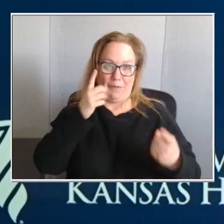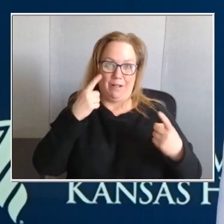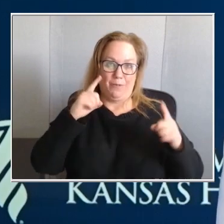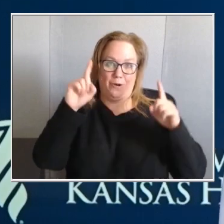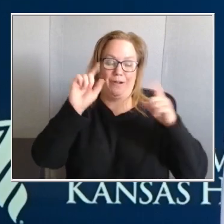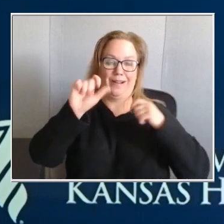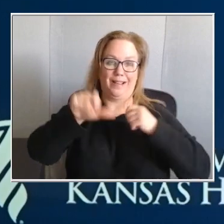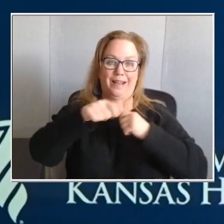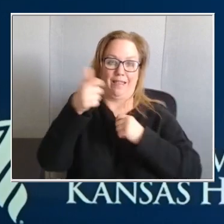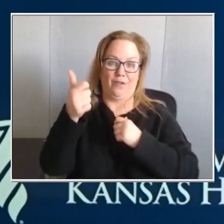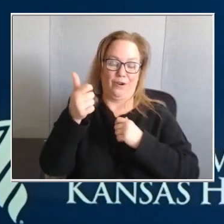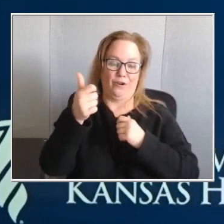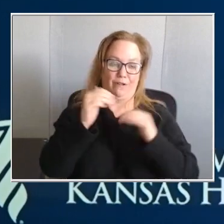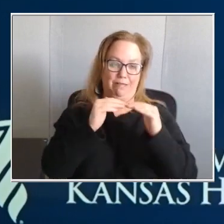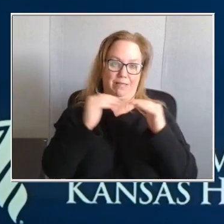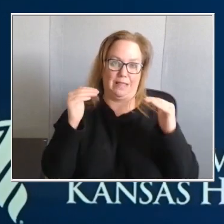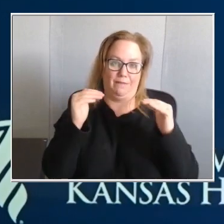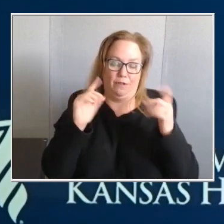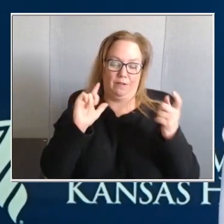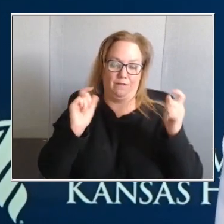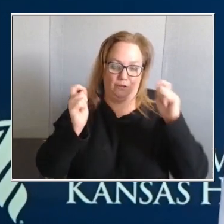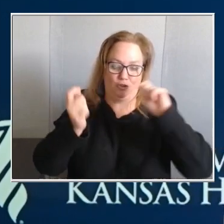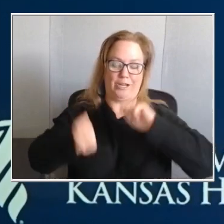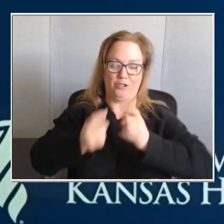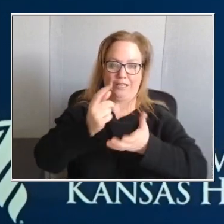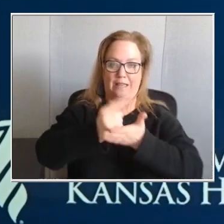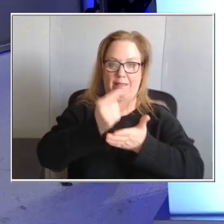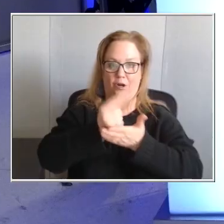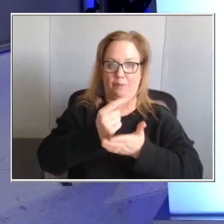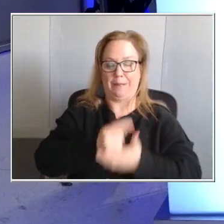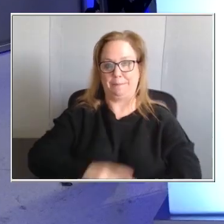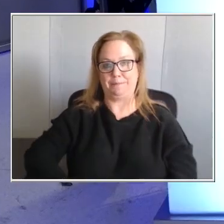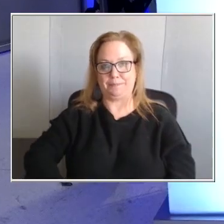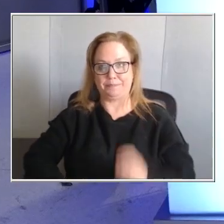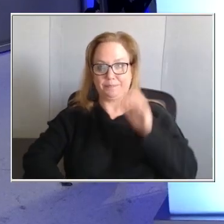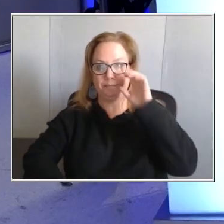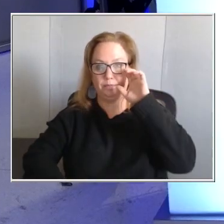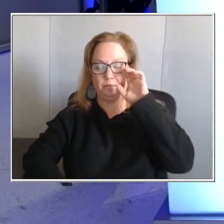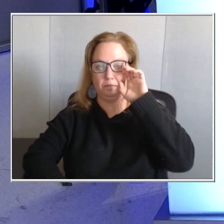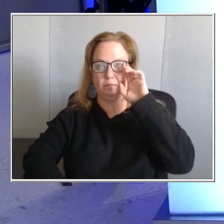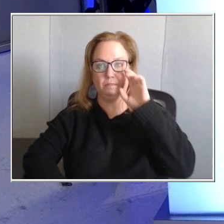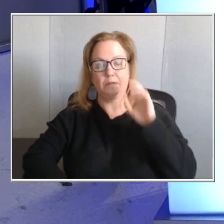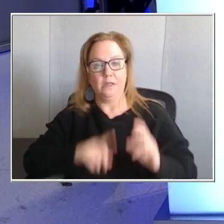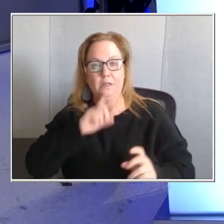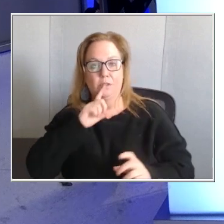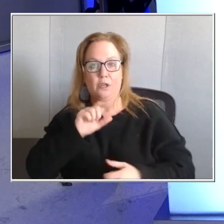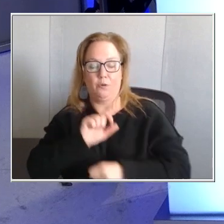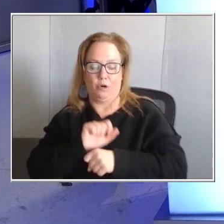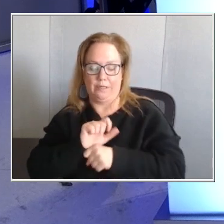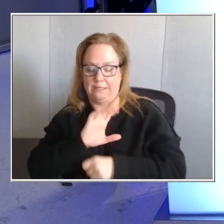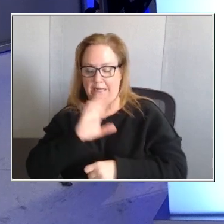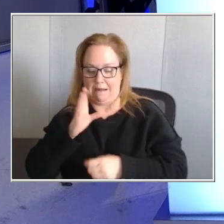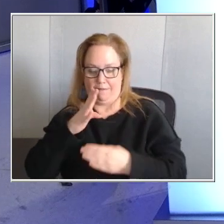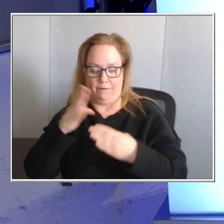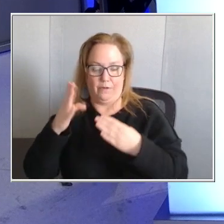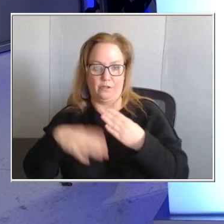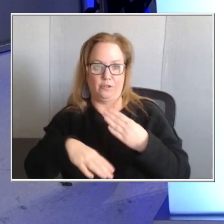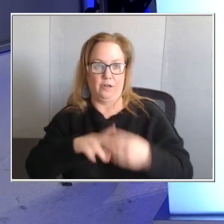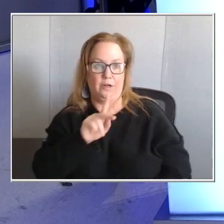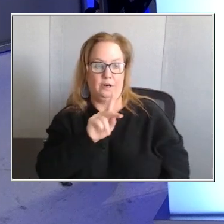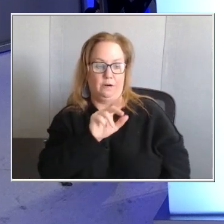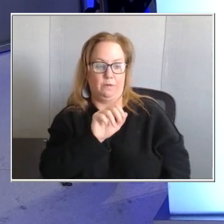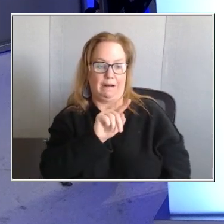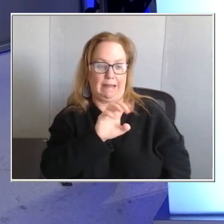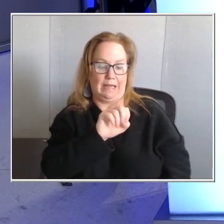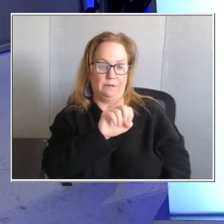another level of game-changing therapy for our patients. But what I hear you saying is that really your work is never done. And while Katie fell into that 41%,